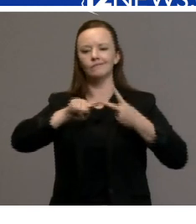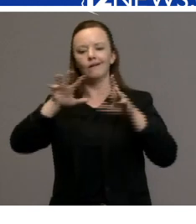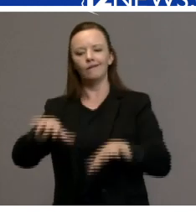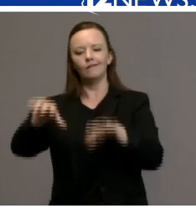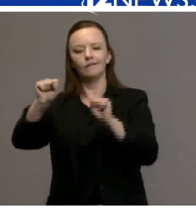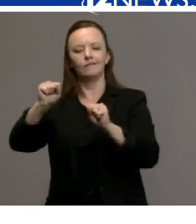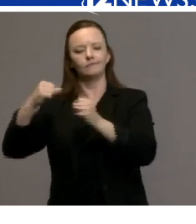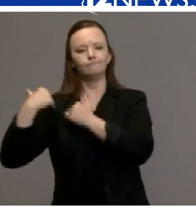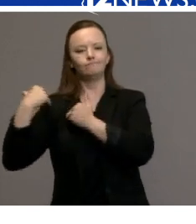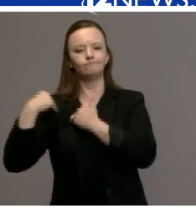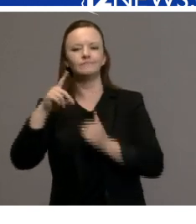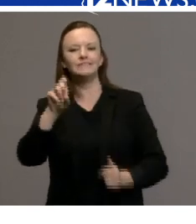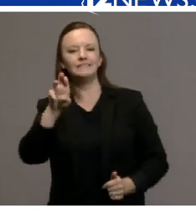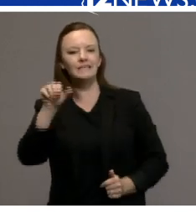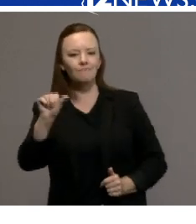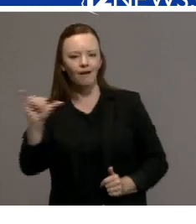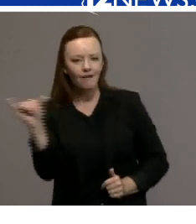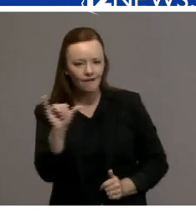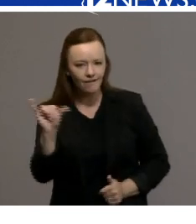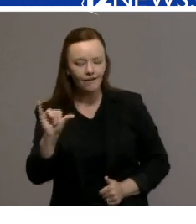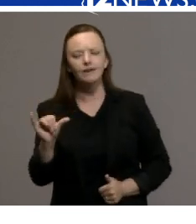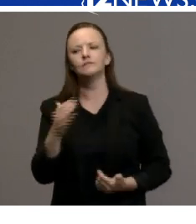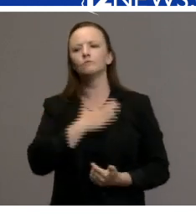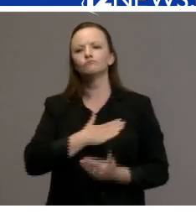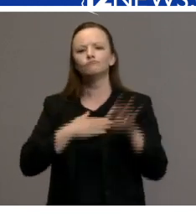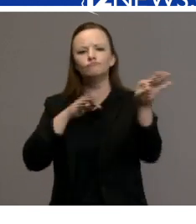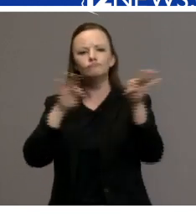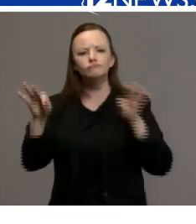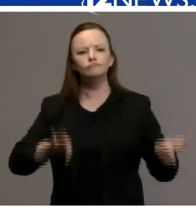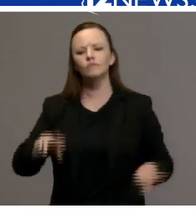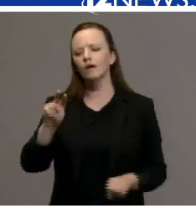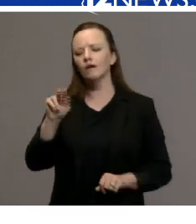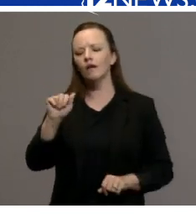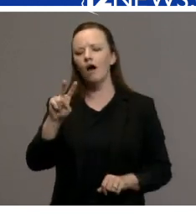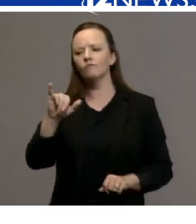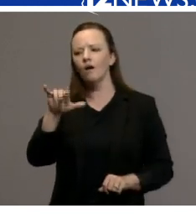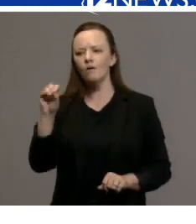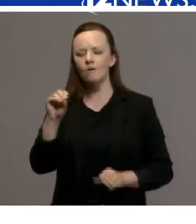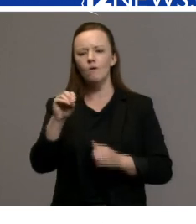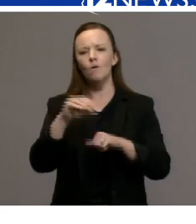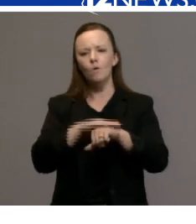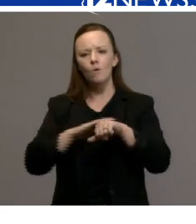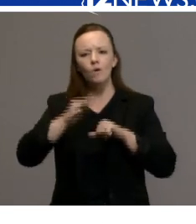us about what's going on in Navajo Nation and the situation with